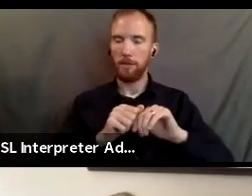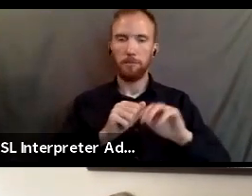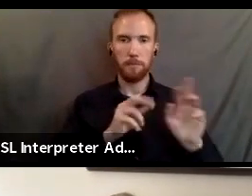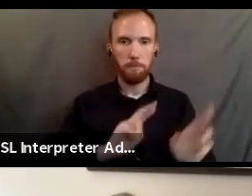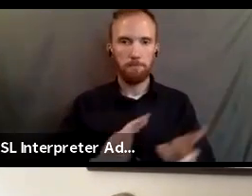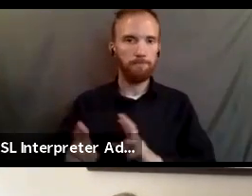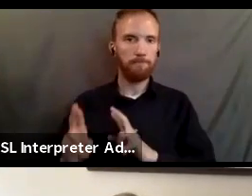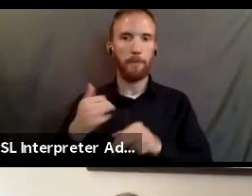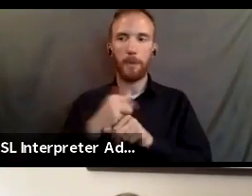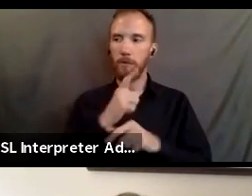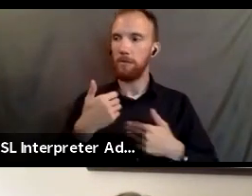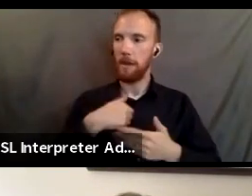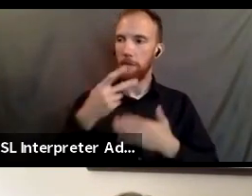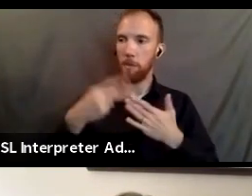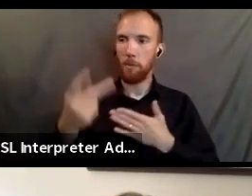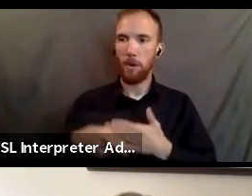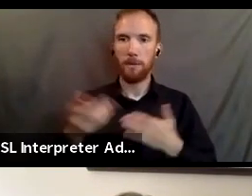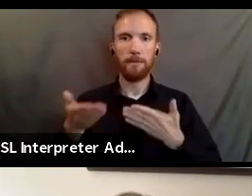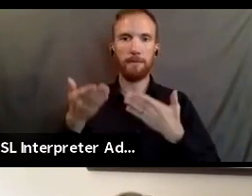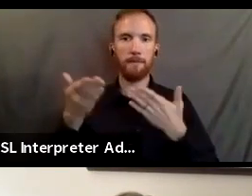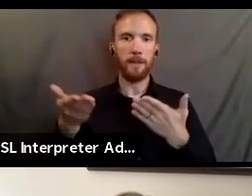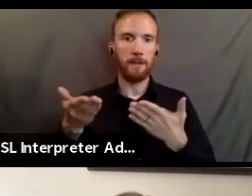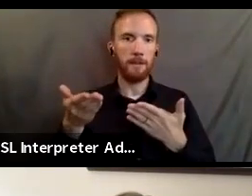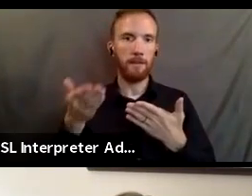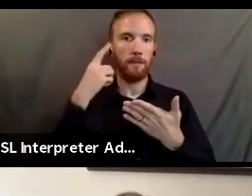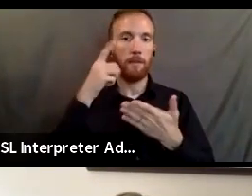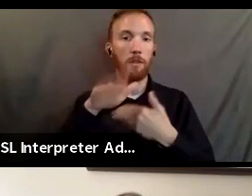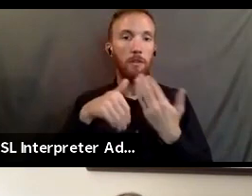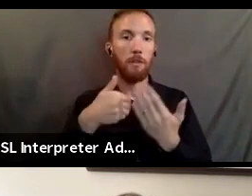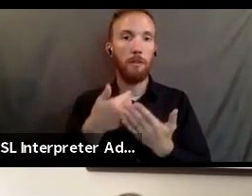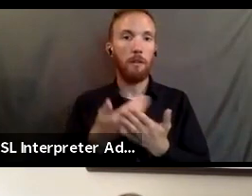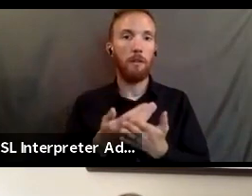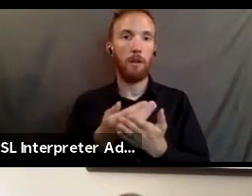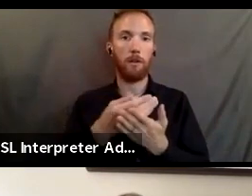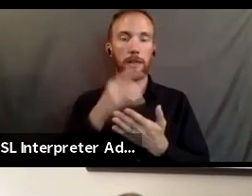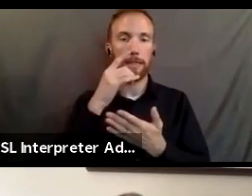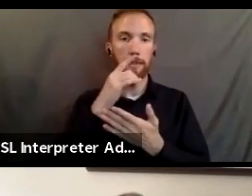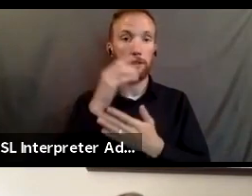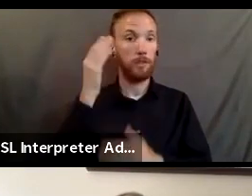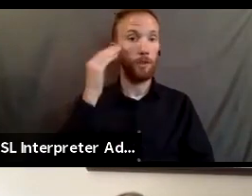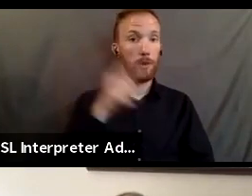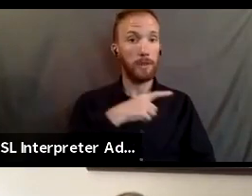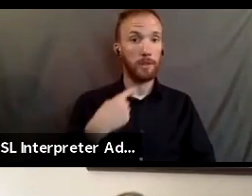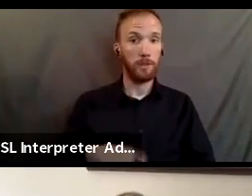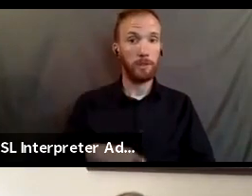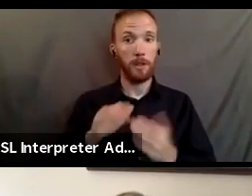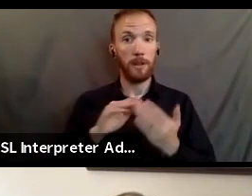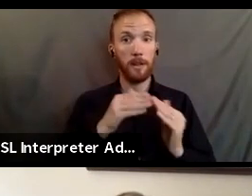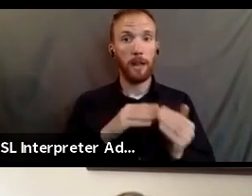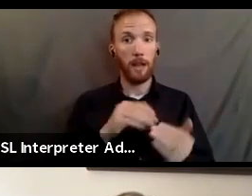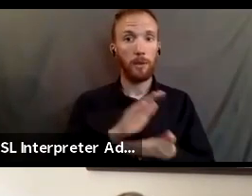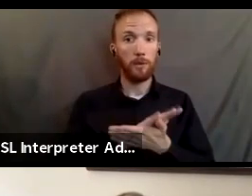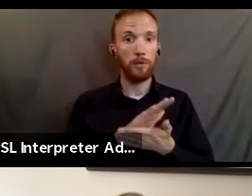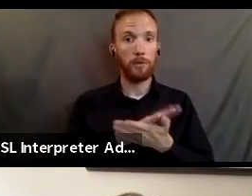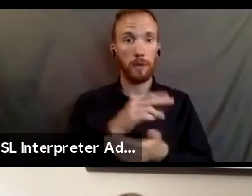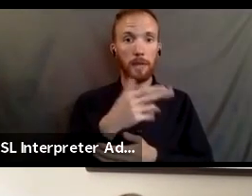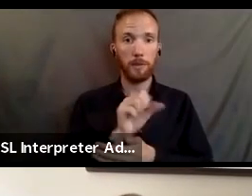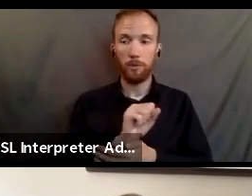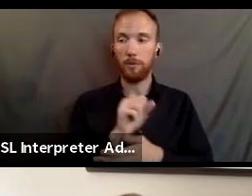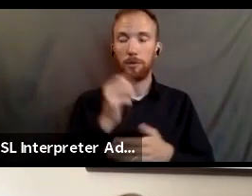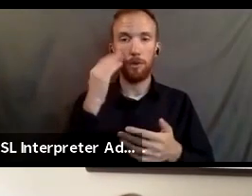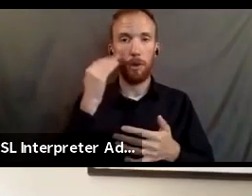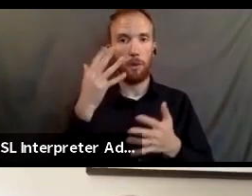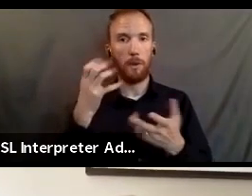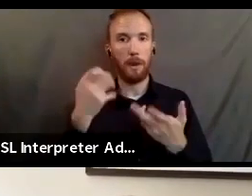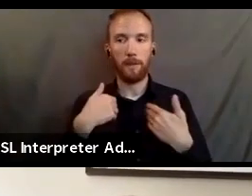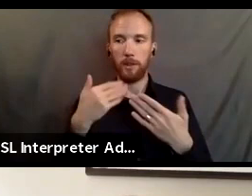kids our support as well you know the chinatown high school you know so that we can have of course the schools that